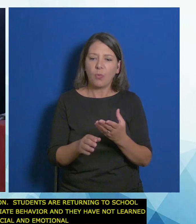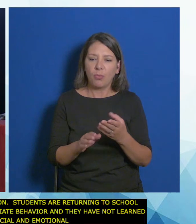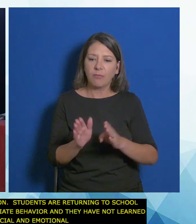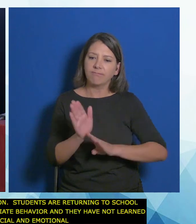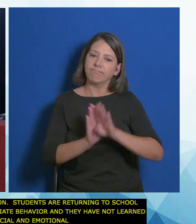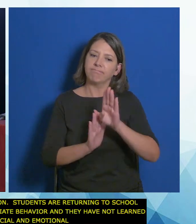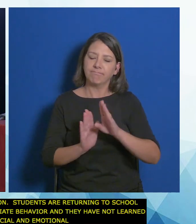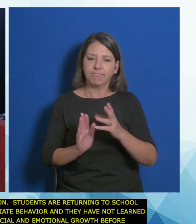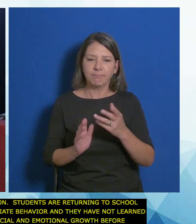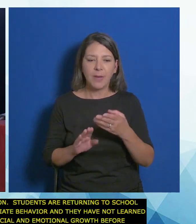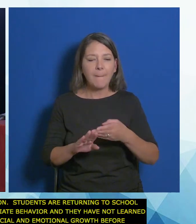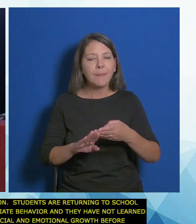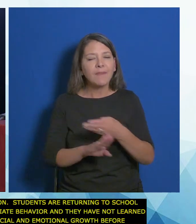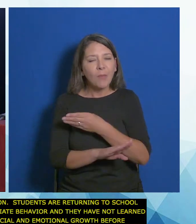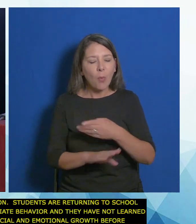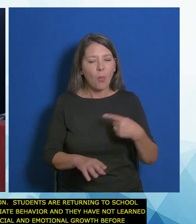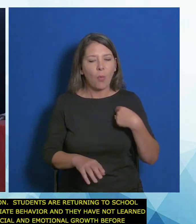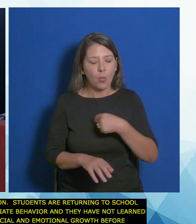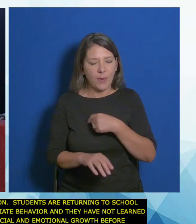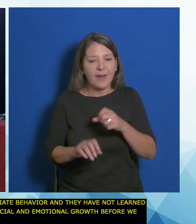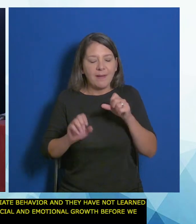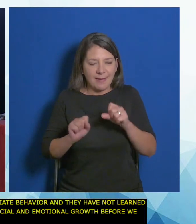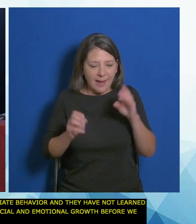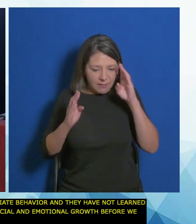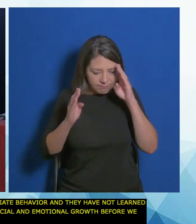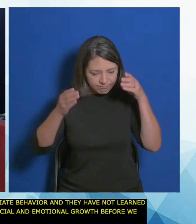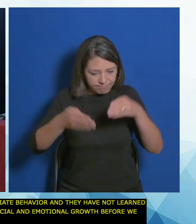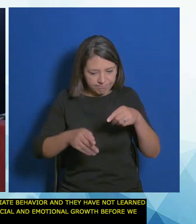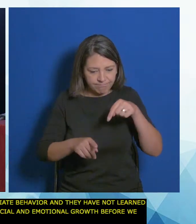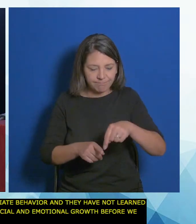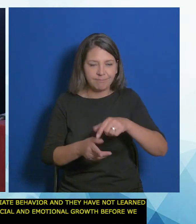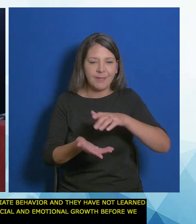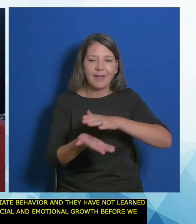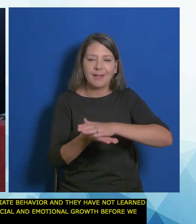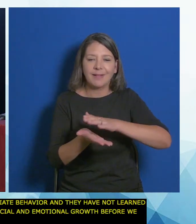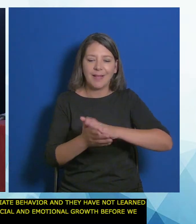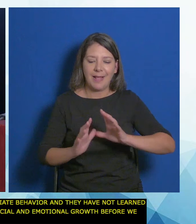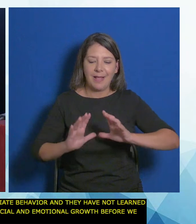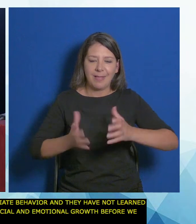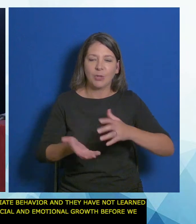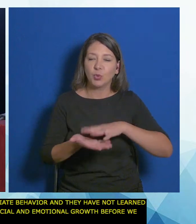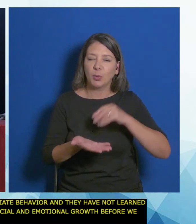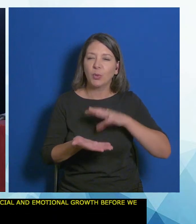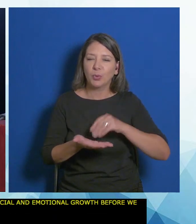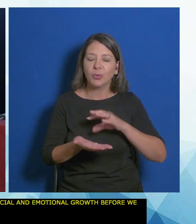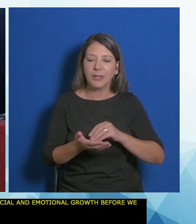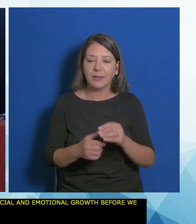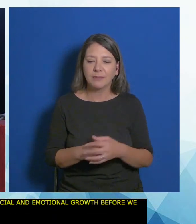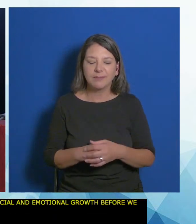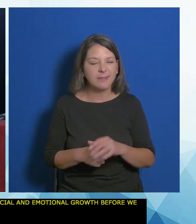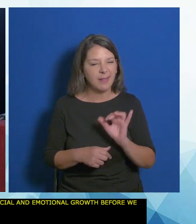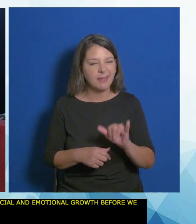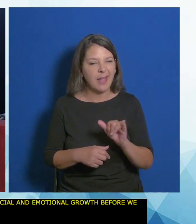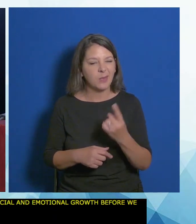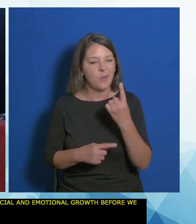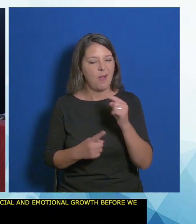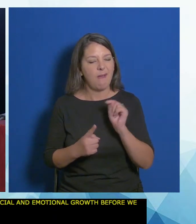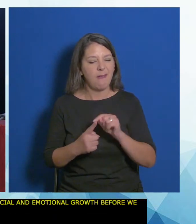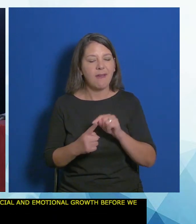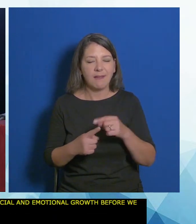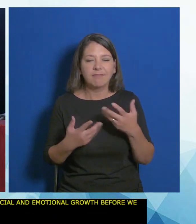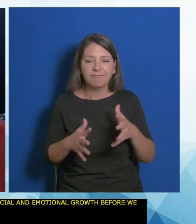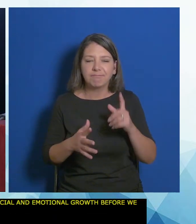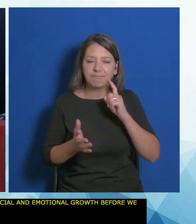can address the classroom learning. That is one thing that has changed. The